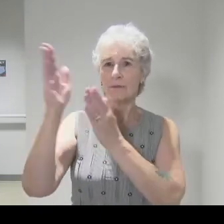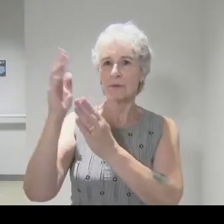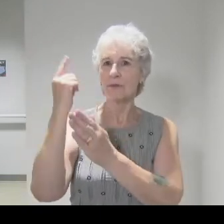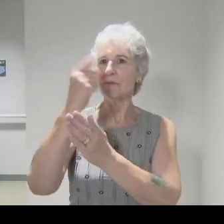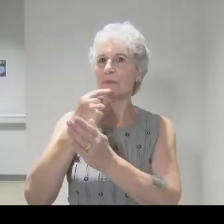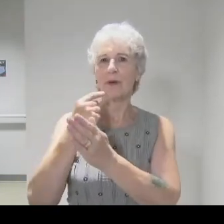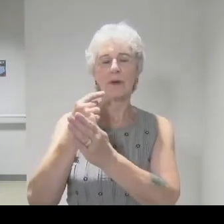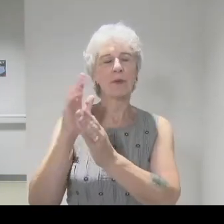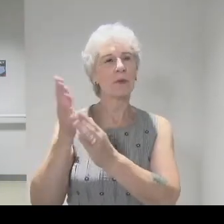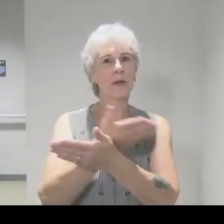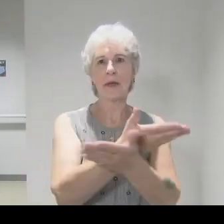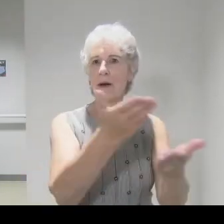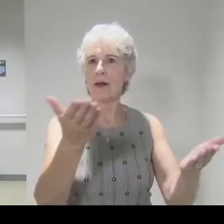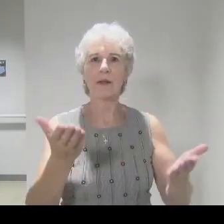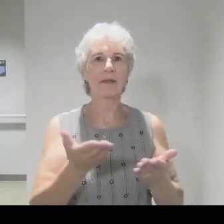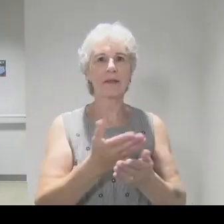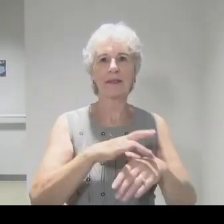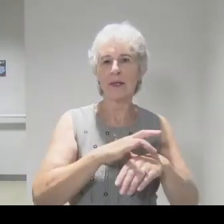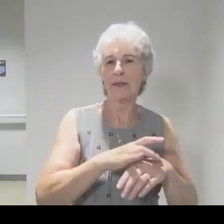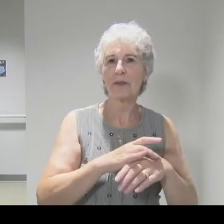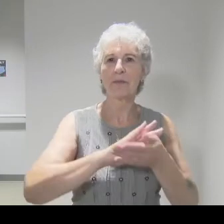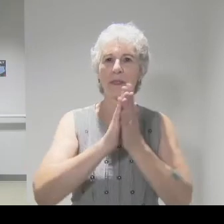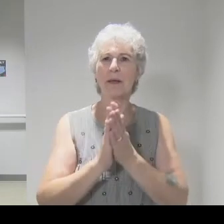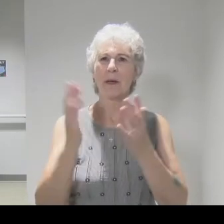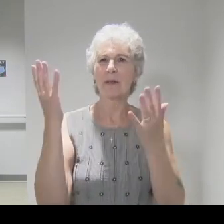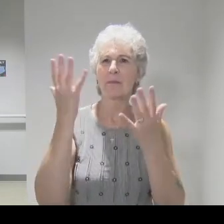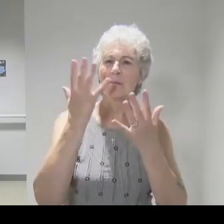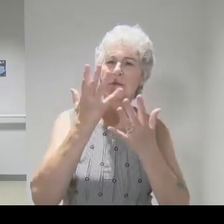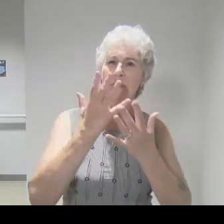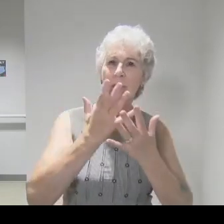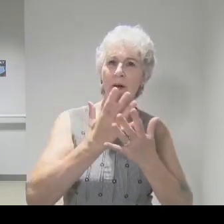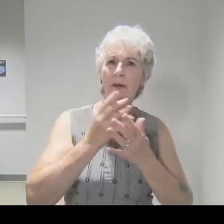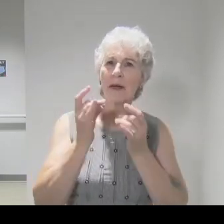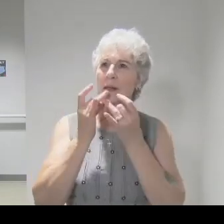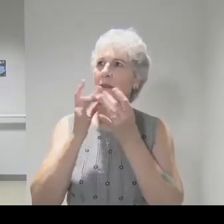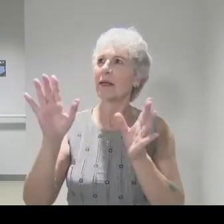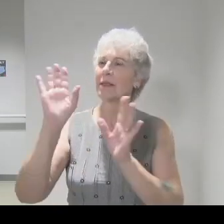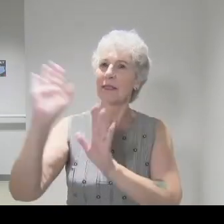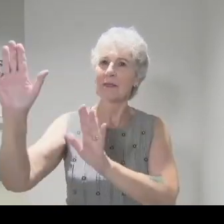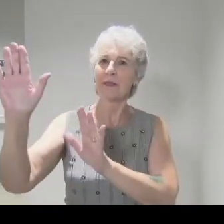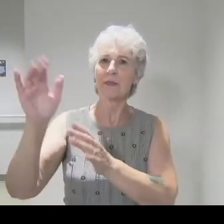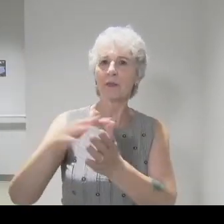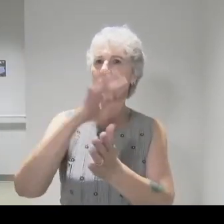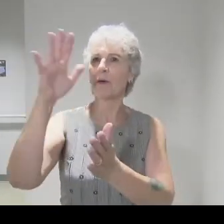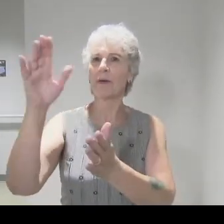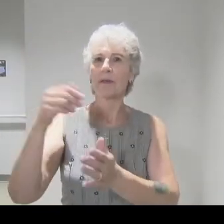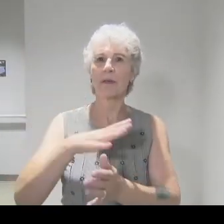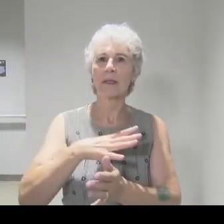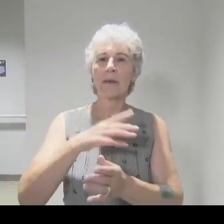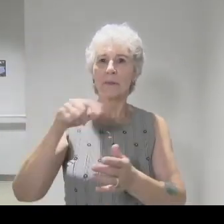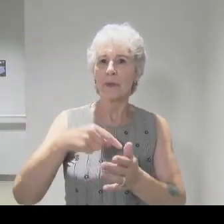face, then the things of earth will grow strangely dim in the light of his glory and grace.